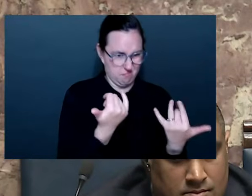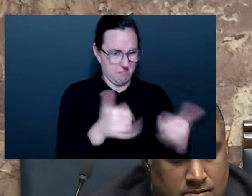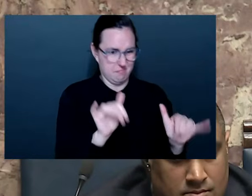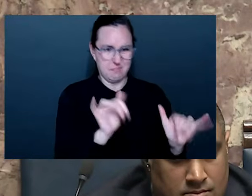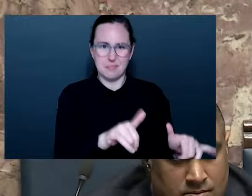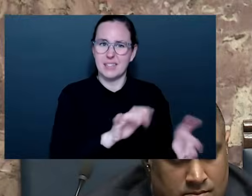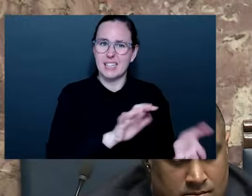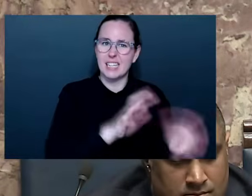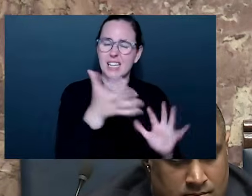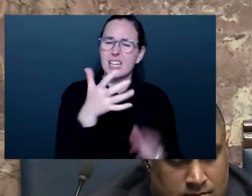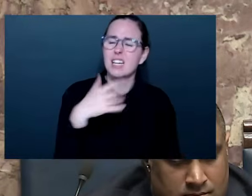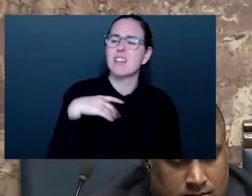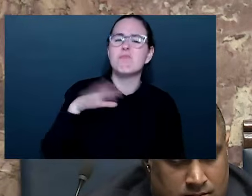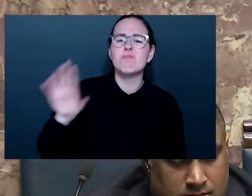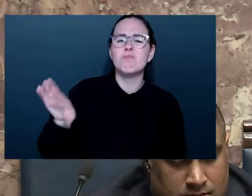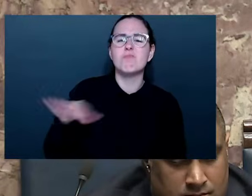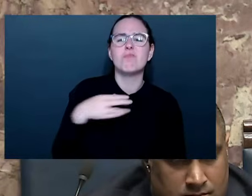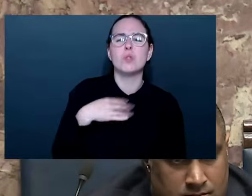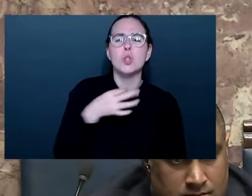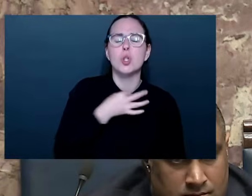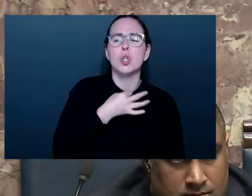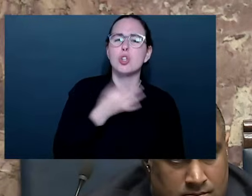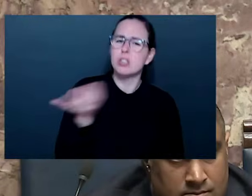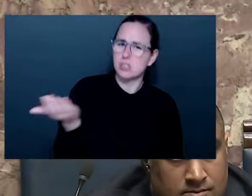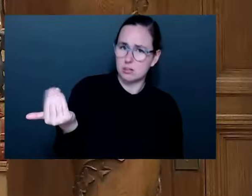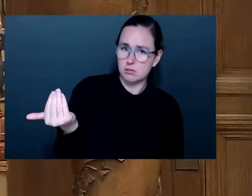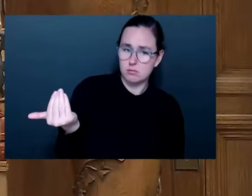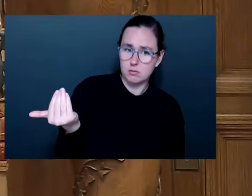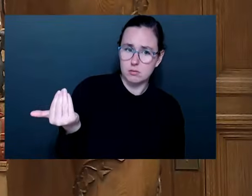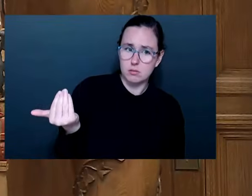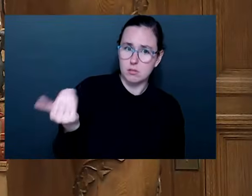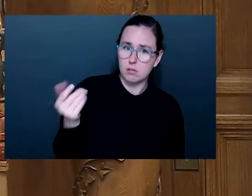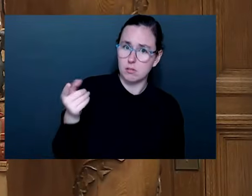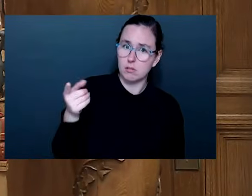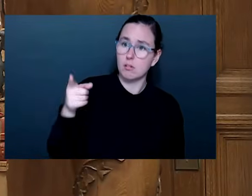being forced to pick up her government's tab?